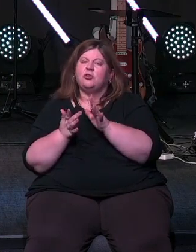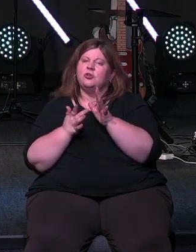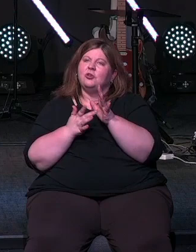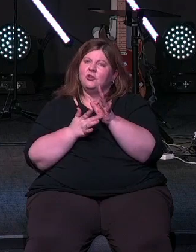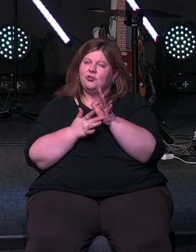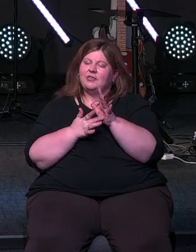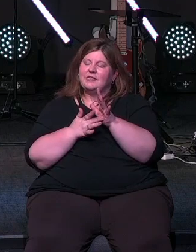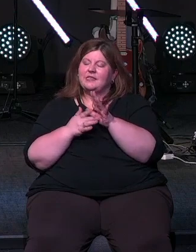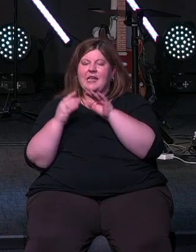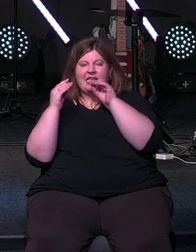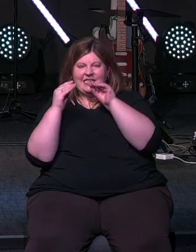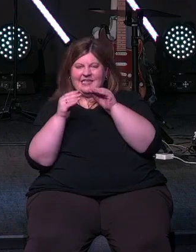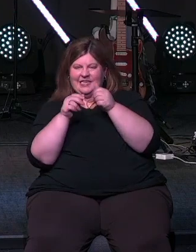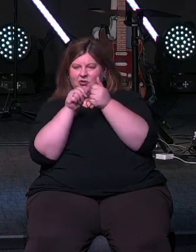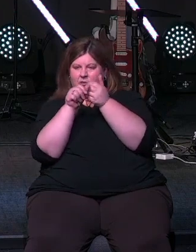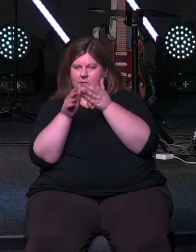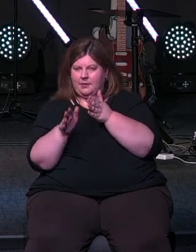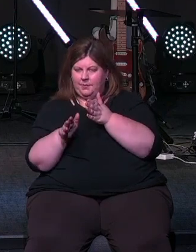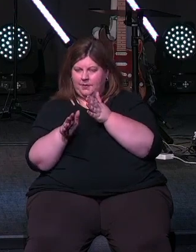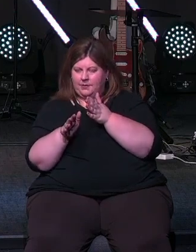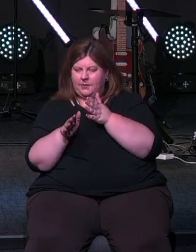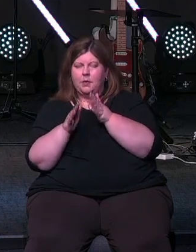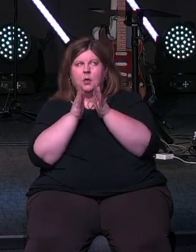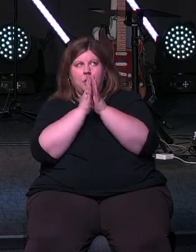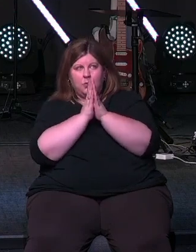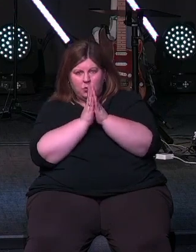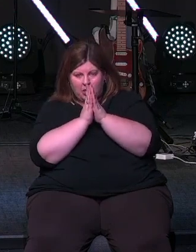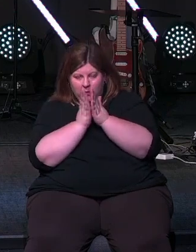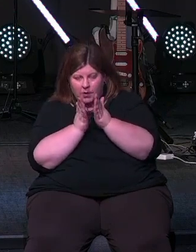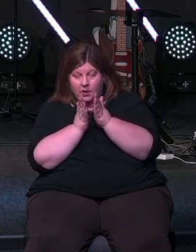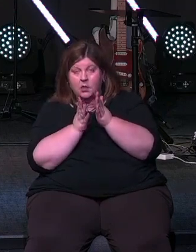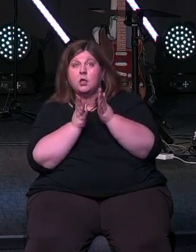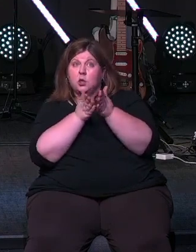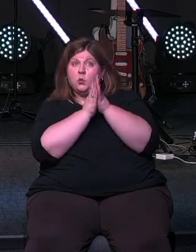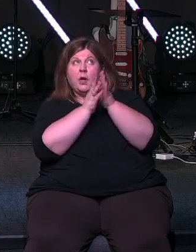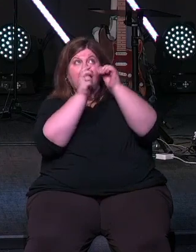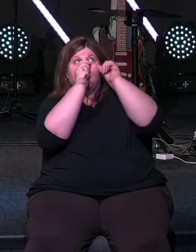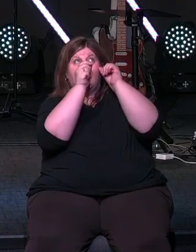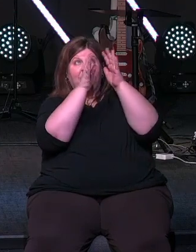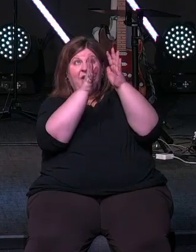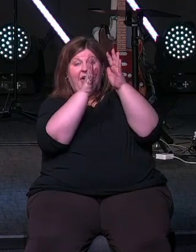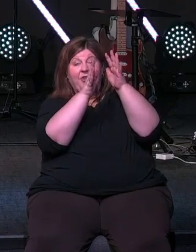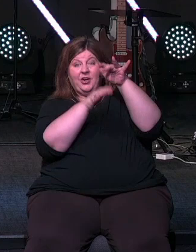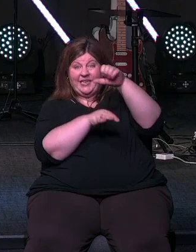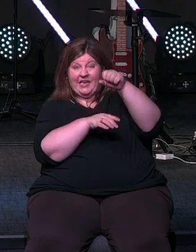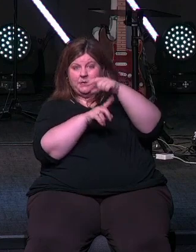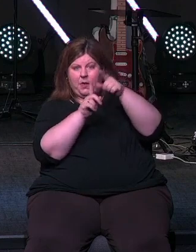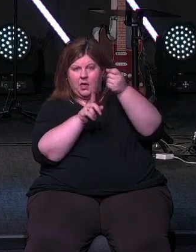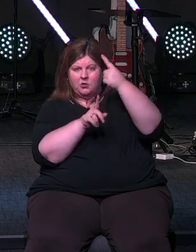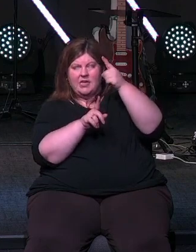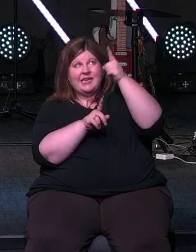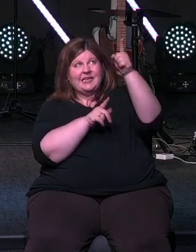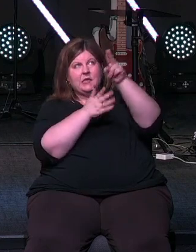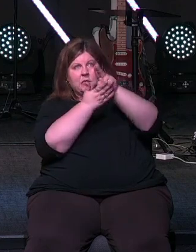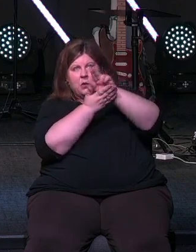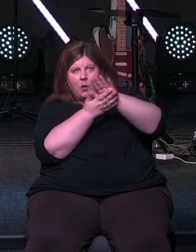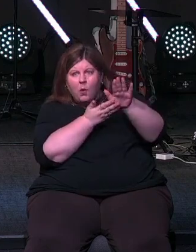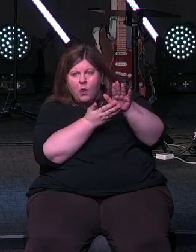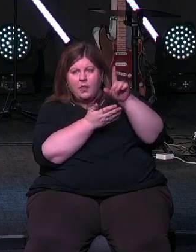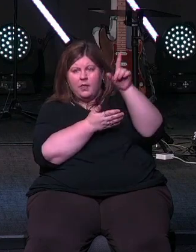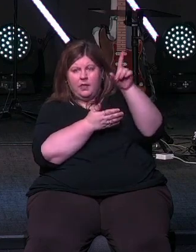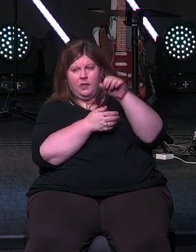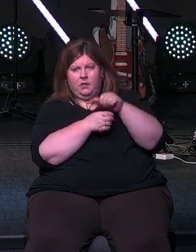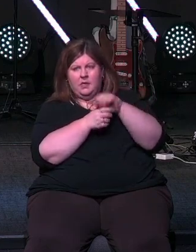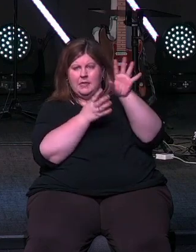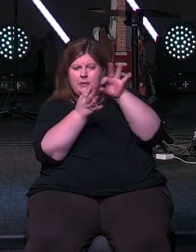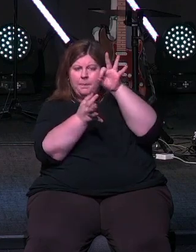coaching his disciples, saying, this is how you pray. You pray to a father that is holy. You pray to a Father that